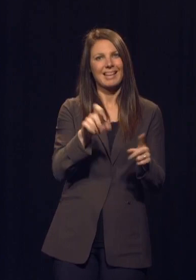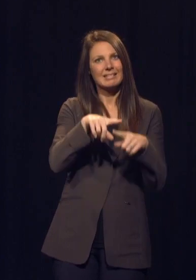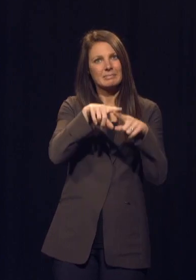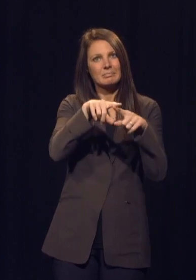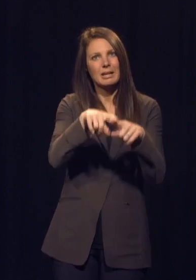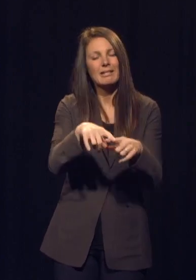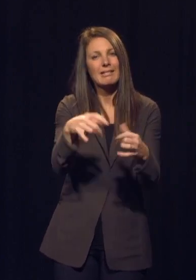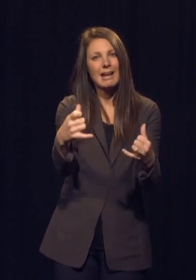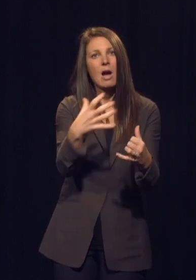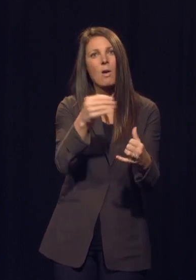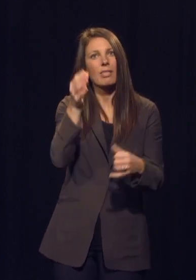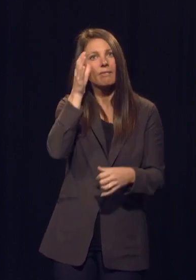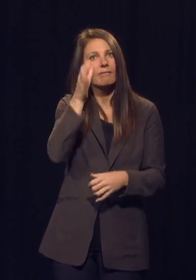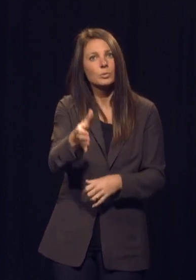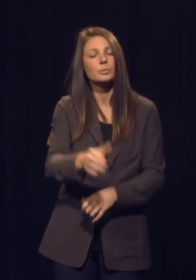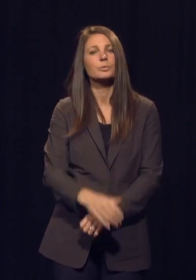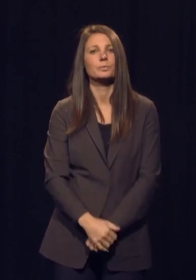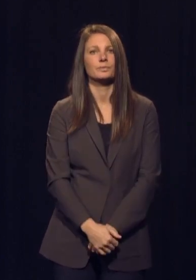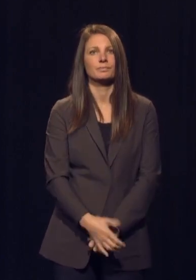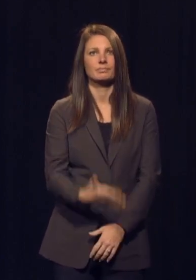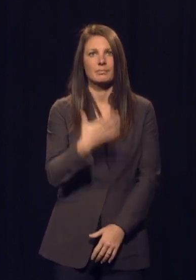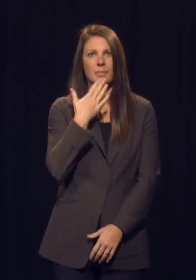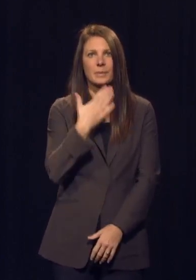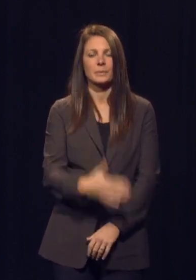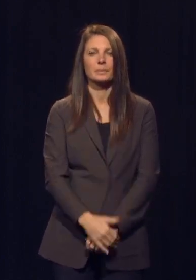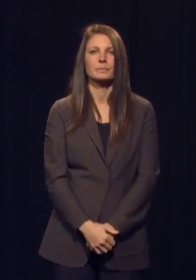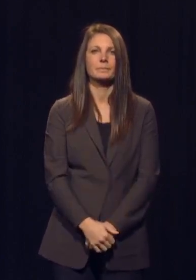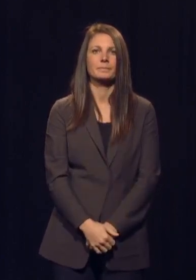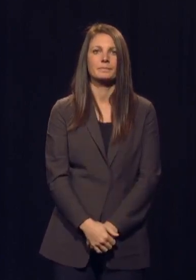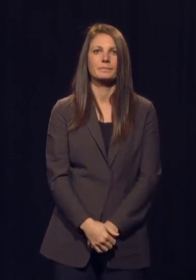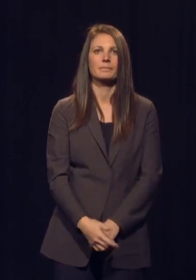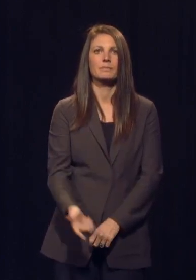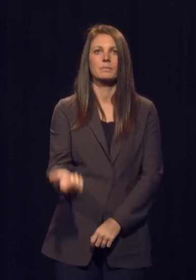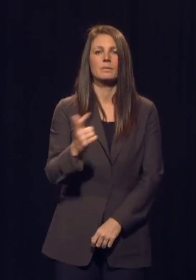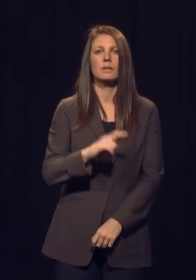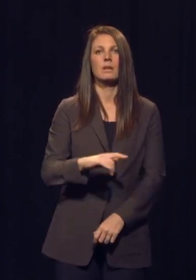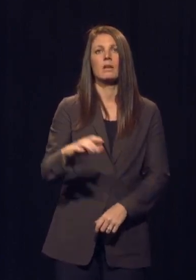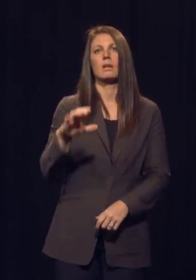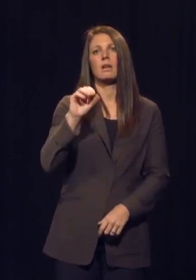now and in the future. Thank you. Commissioner Humphreys?